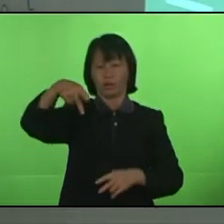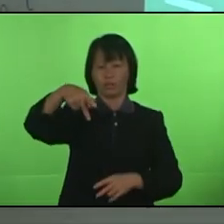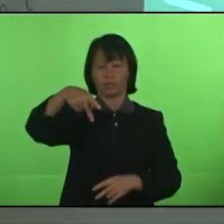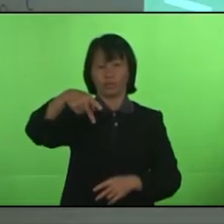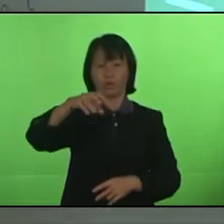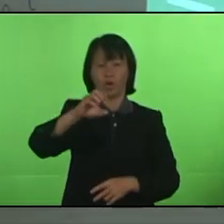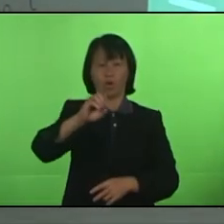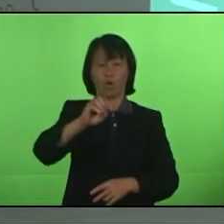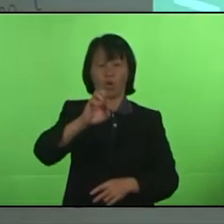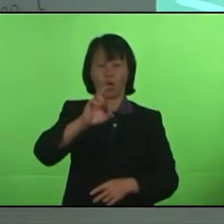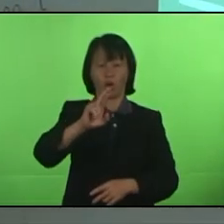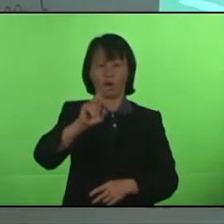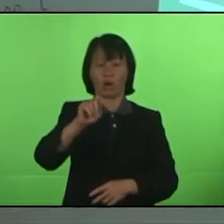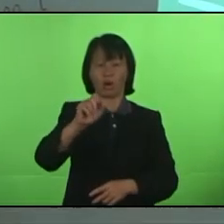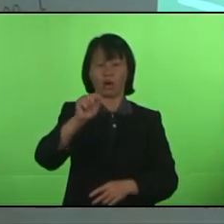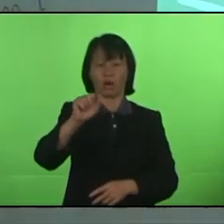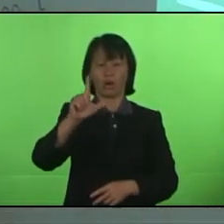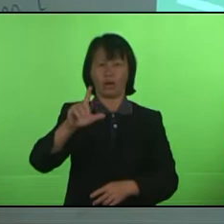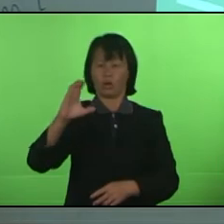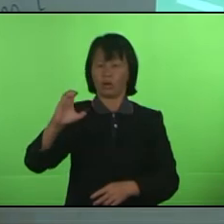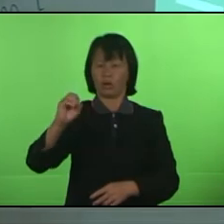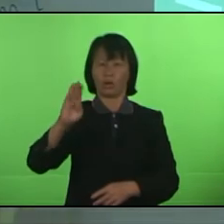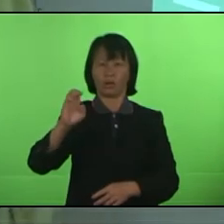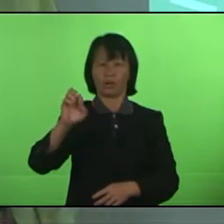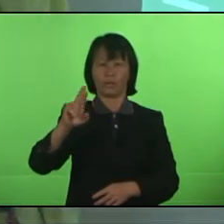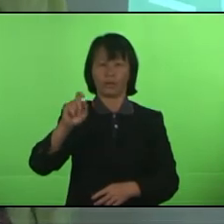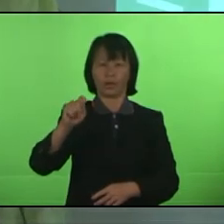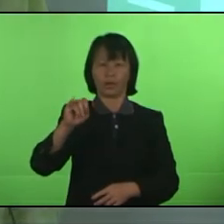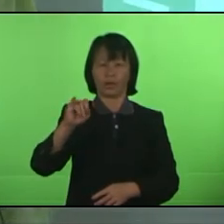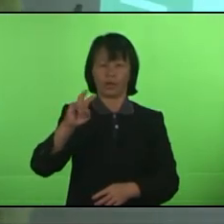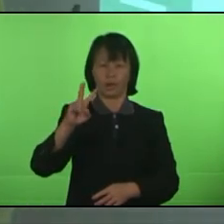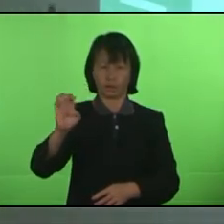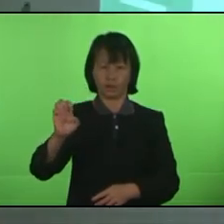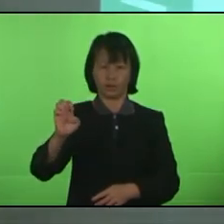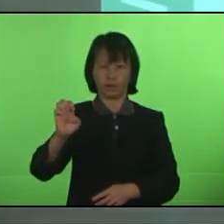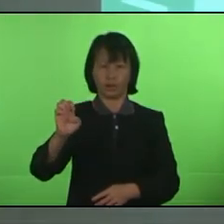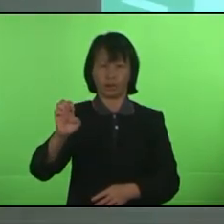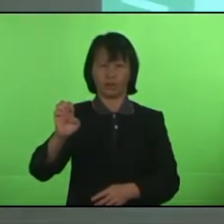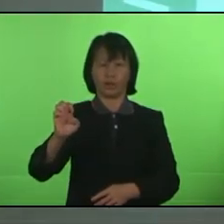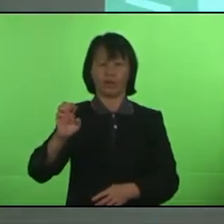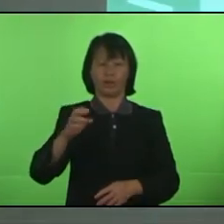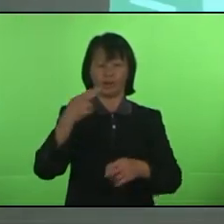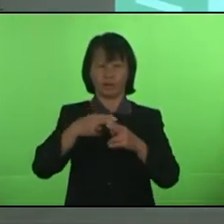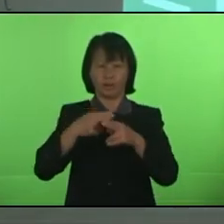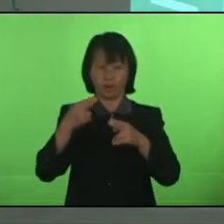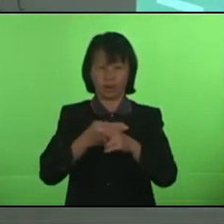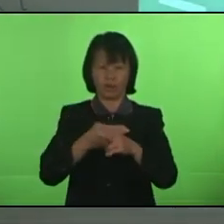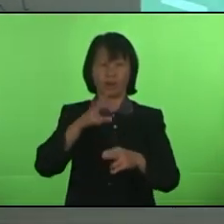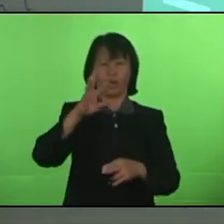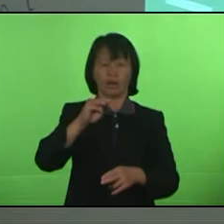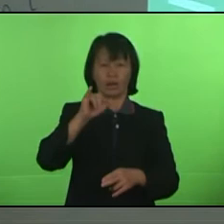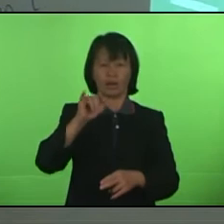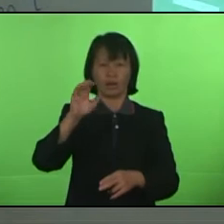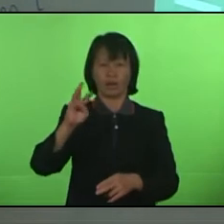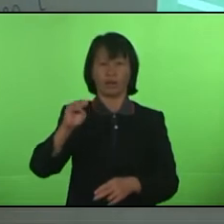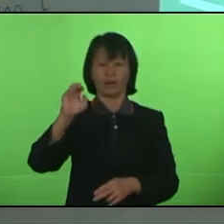portal or collaborative learning tool called the MyLMS. Okay, it's there in your